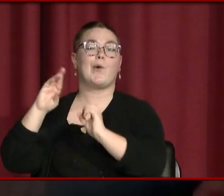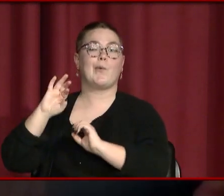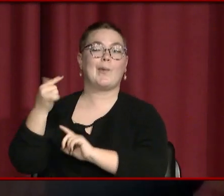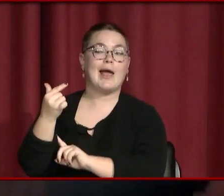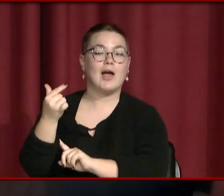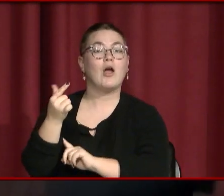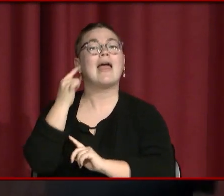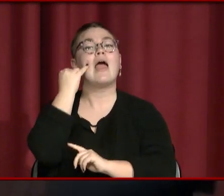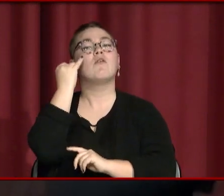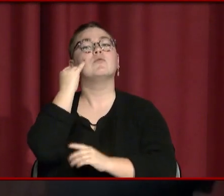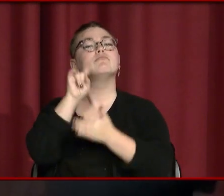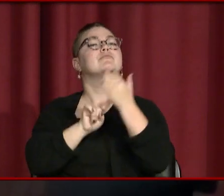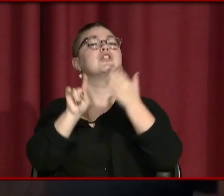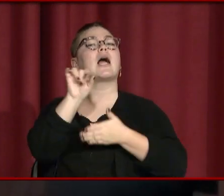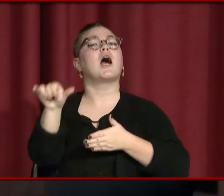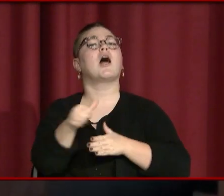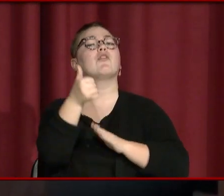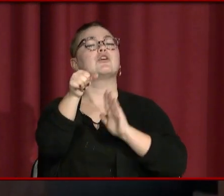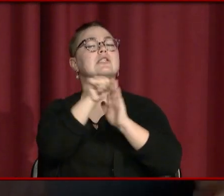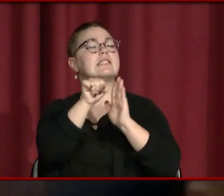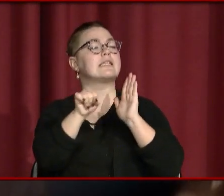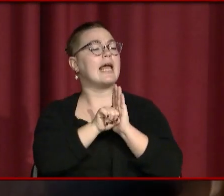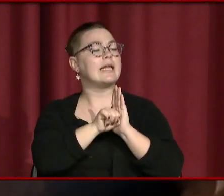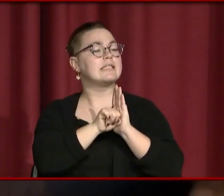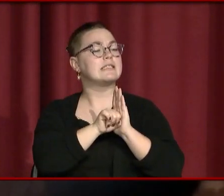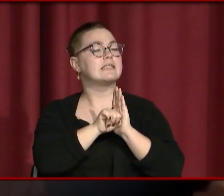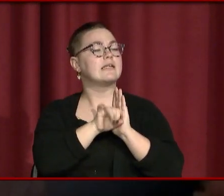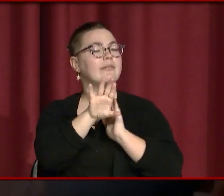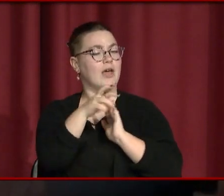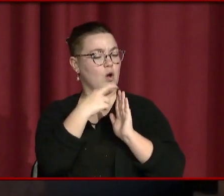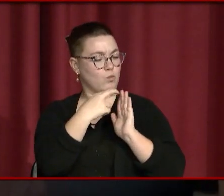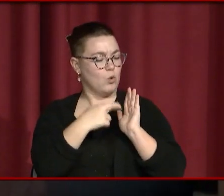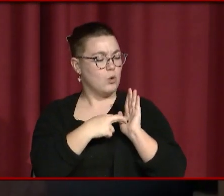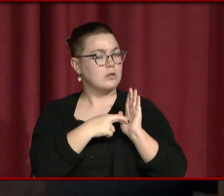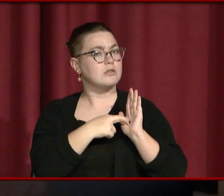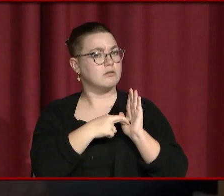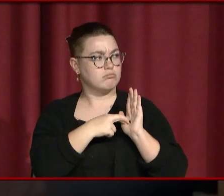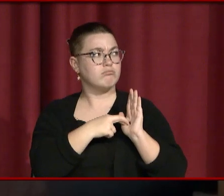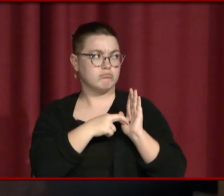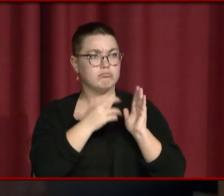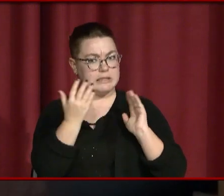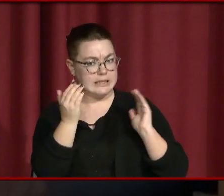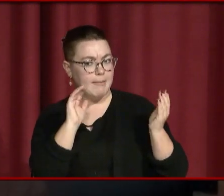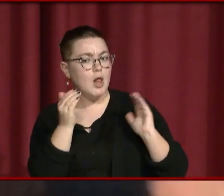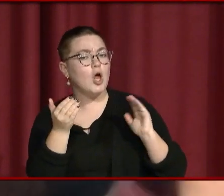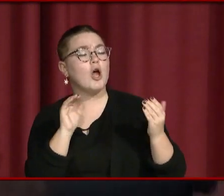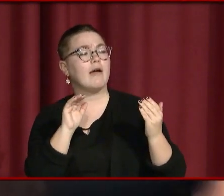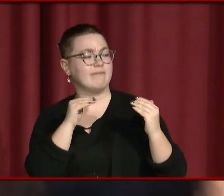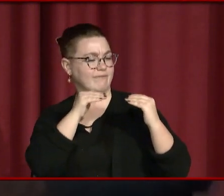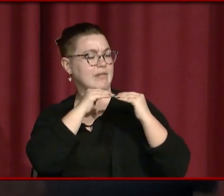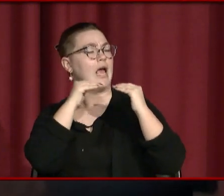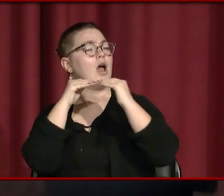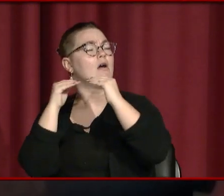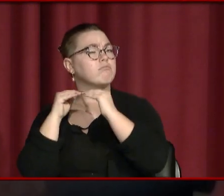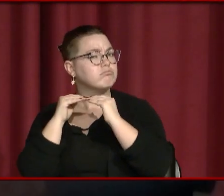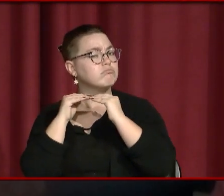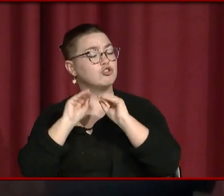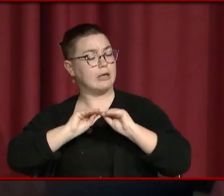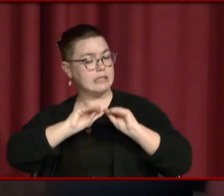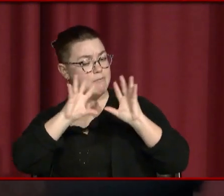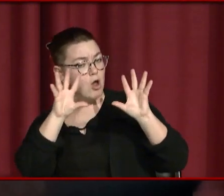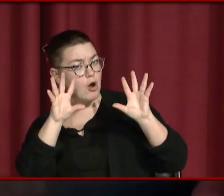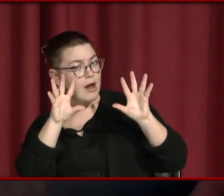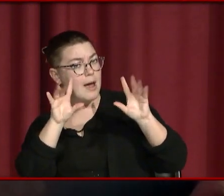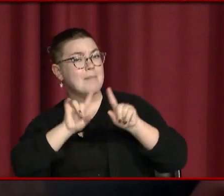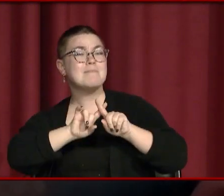rules around mapping, what we see is that their rules are similar in terms of fairness and transparency. The big difference